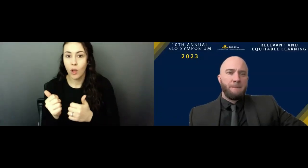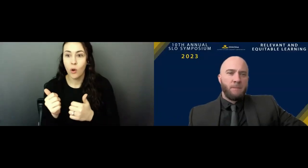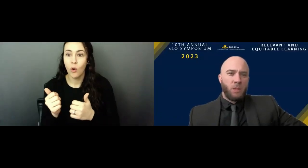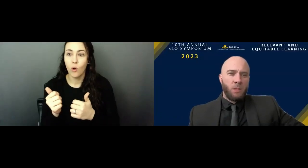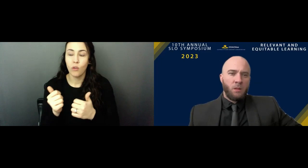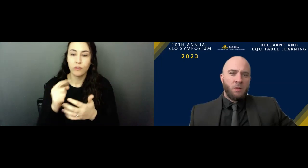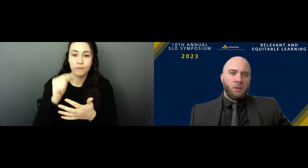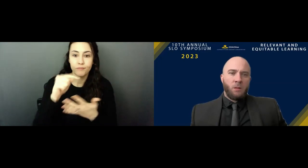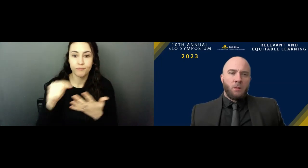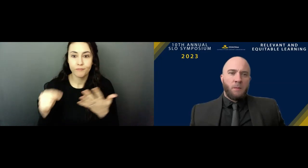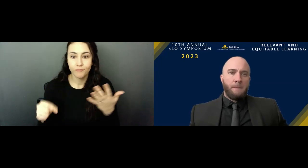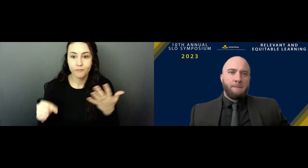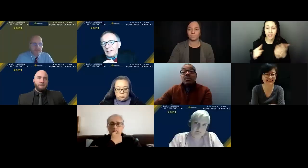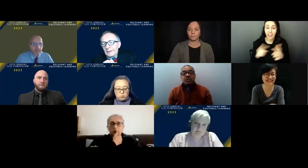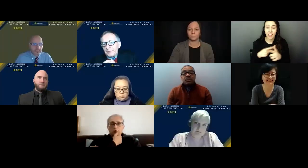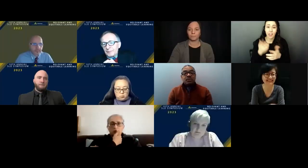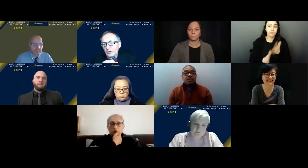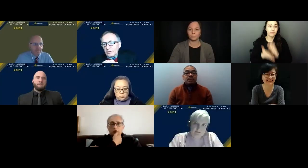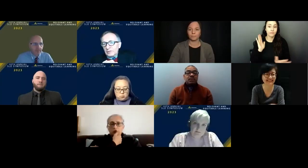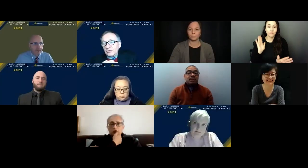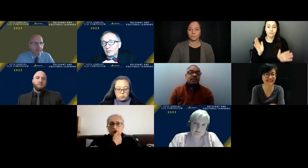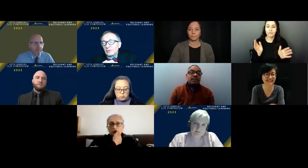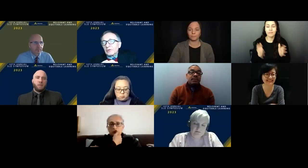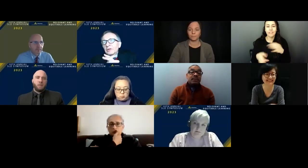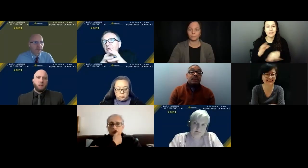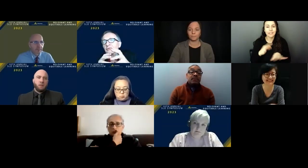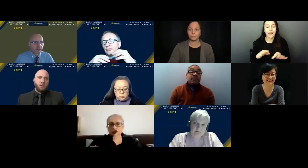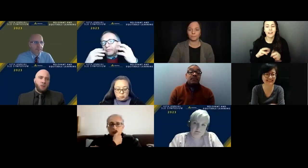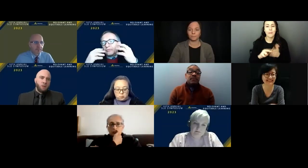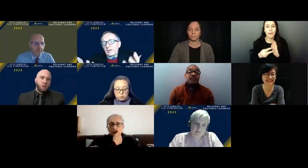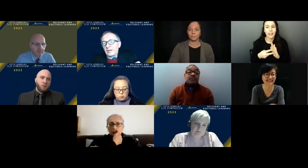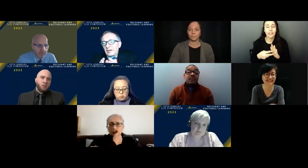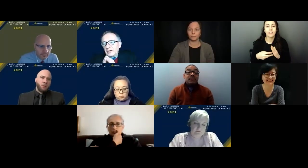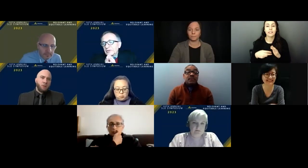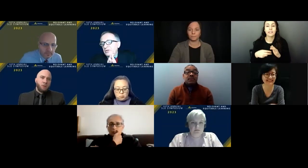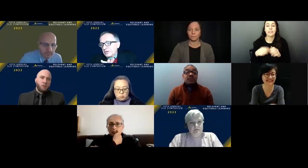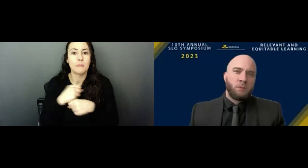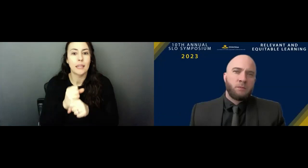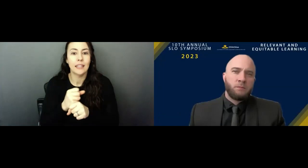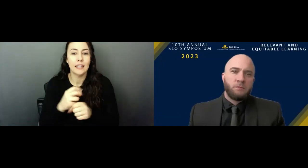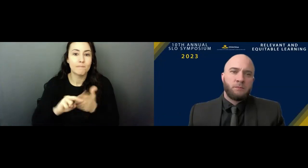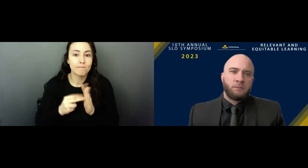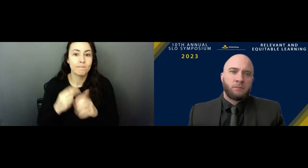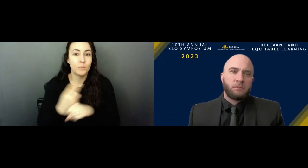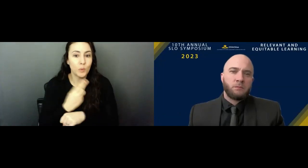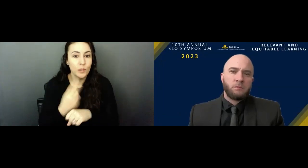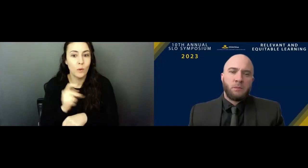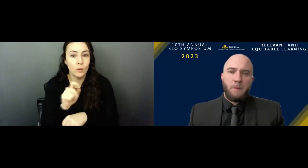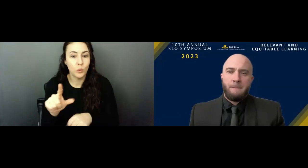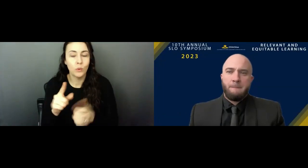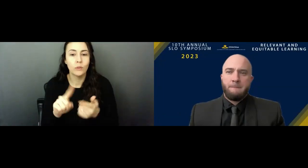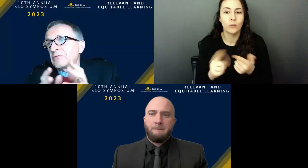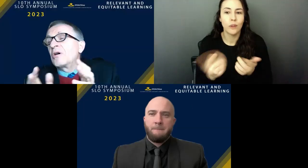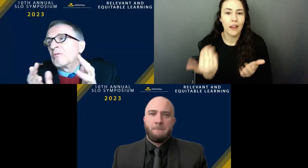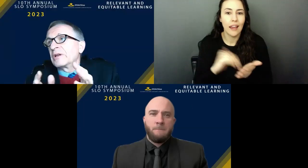instead making it really a meaningful tool to, again, articulate and make sure that